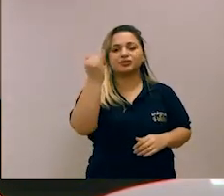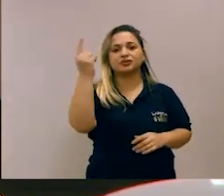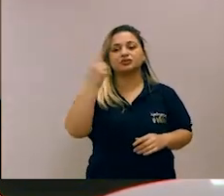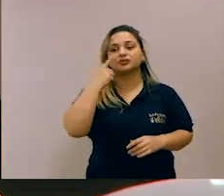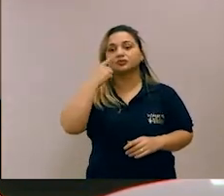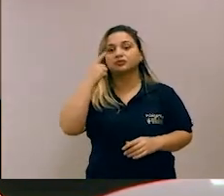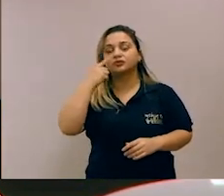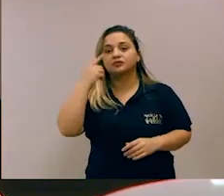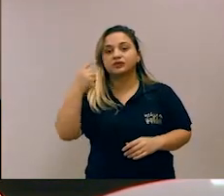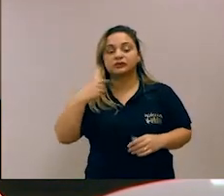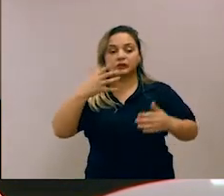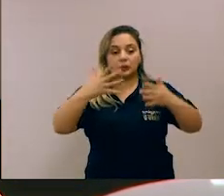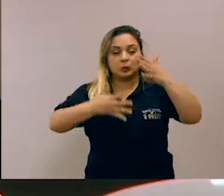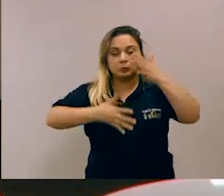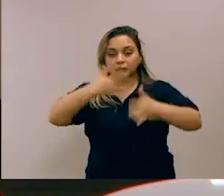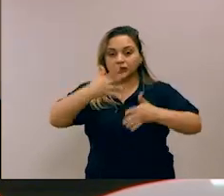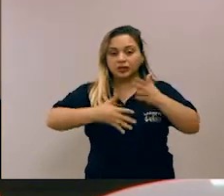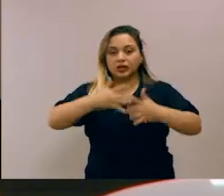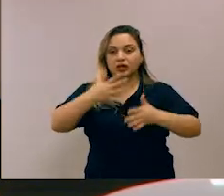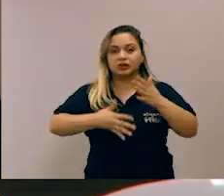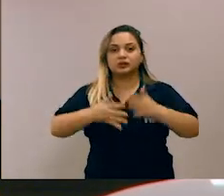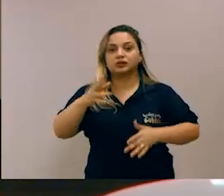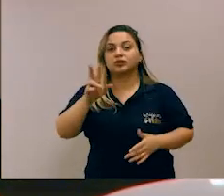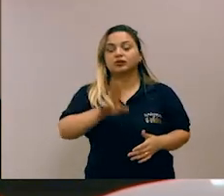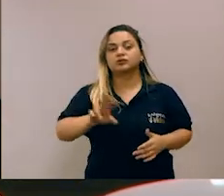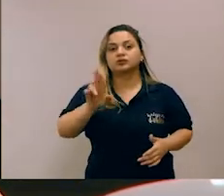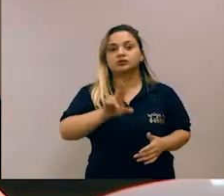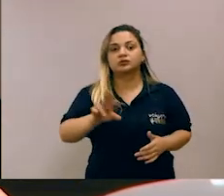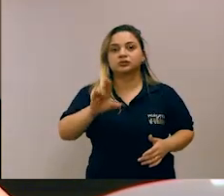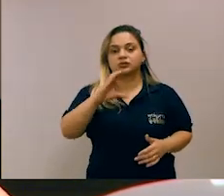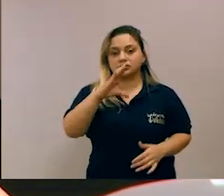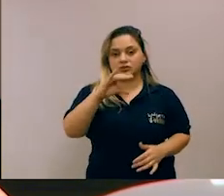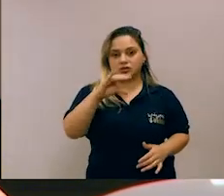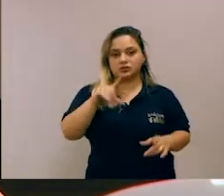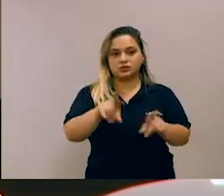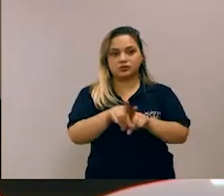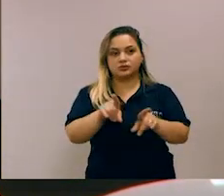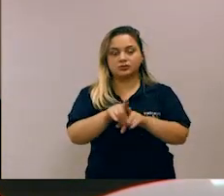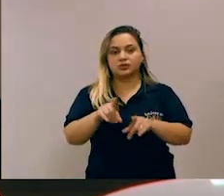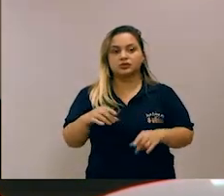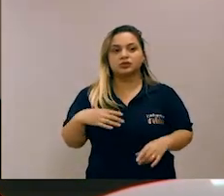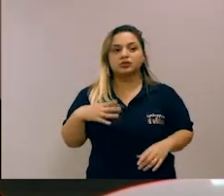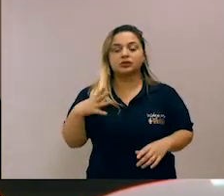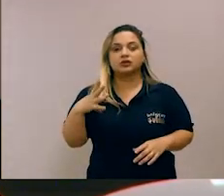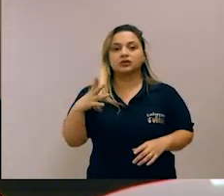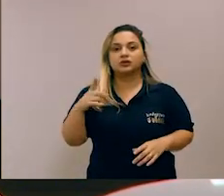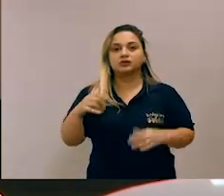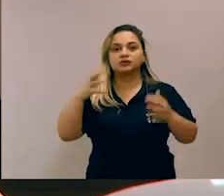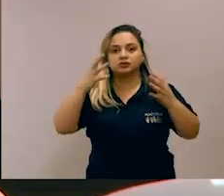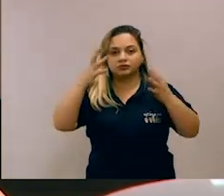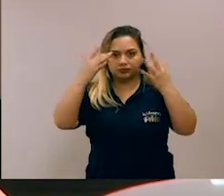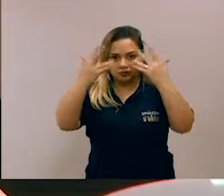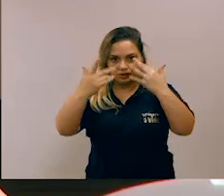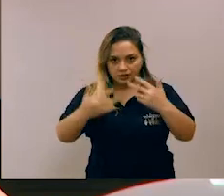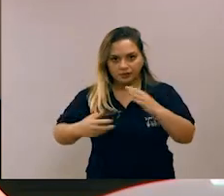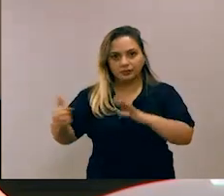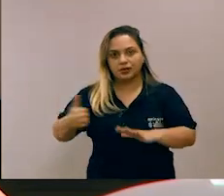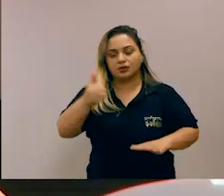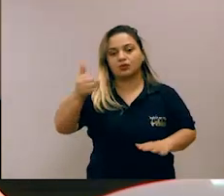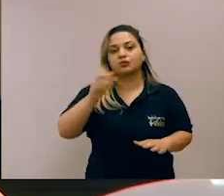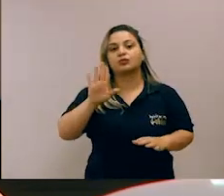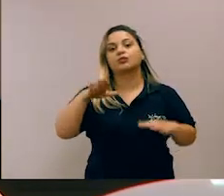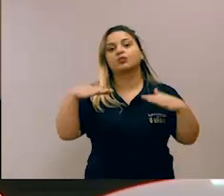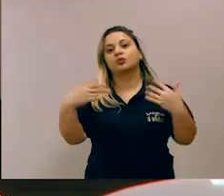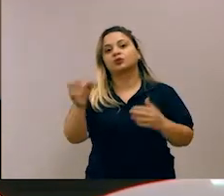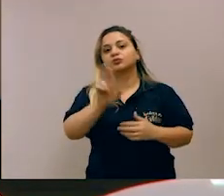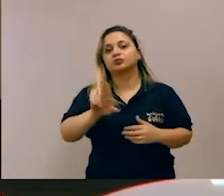to be important when it comes to the publications, when it comes to the use of data, data sciences. I'm going to try to explain